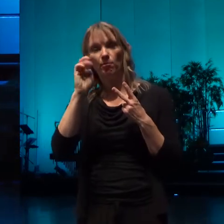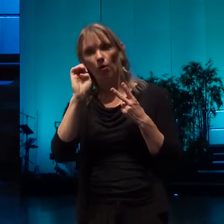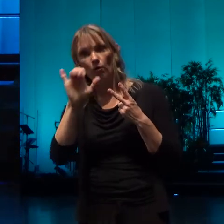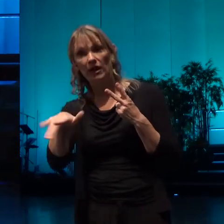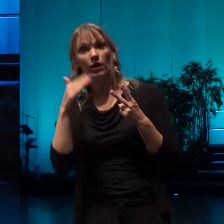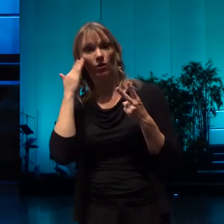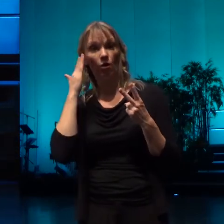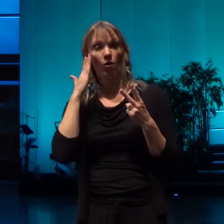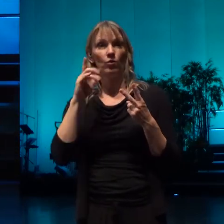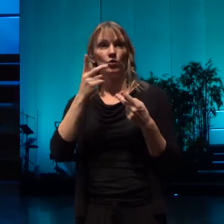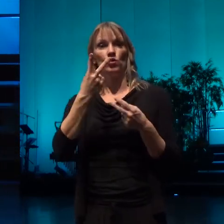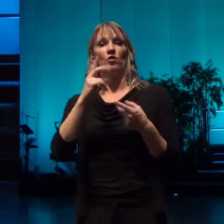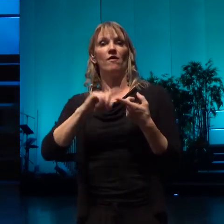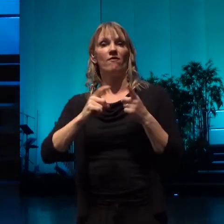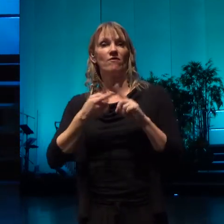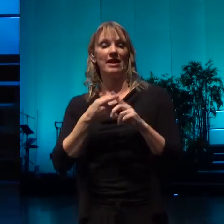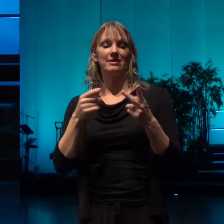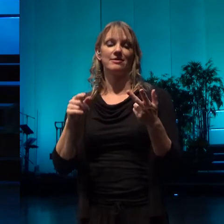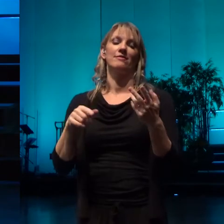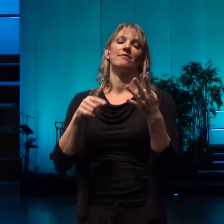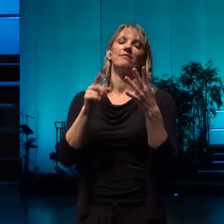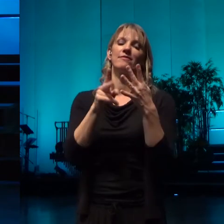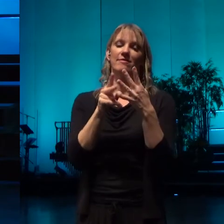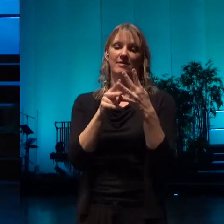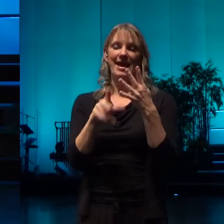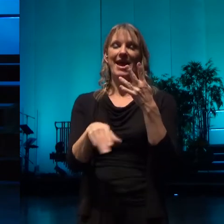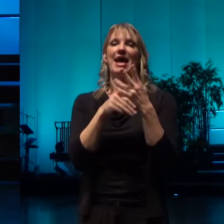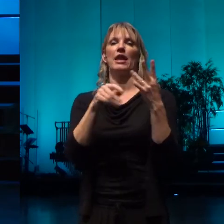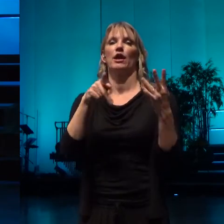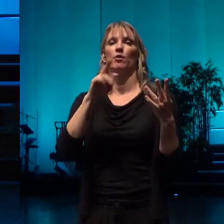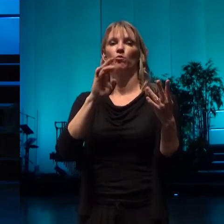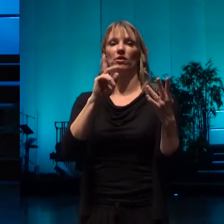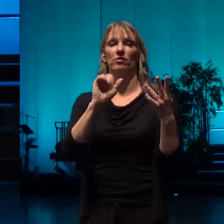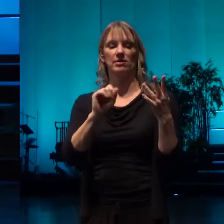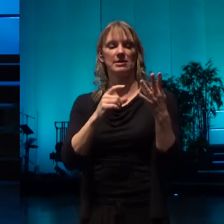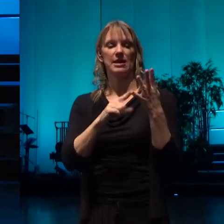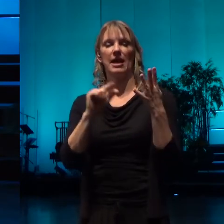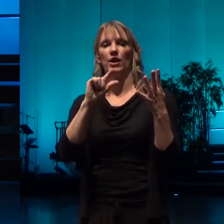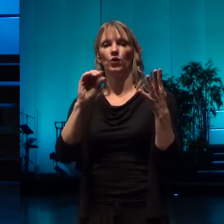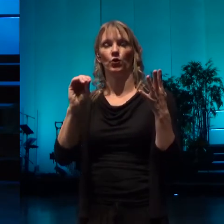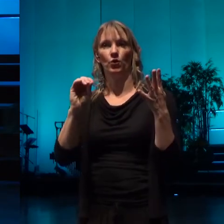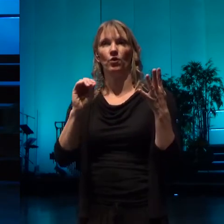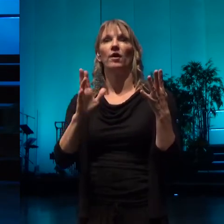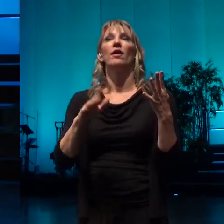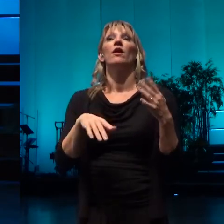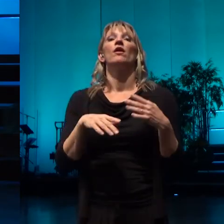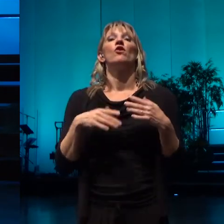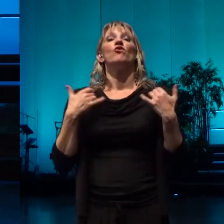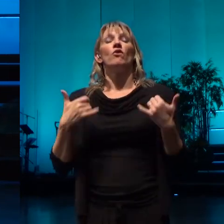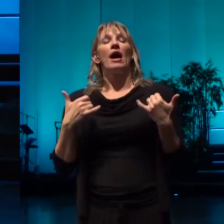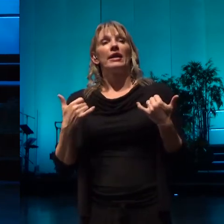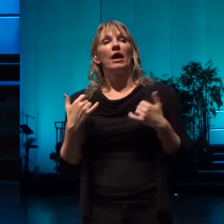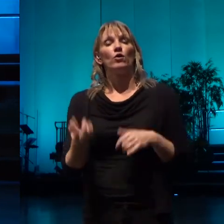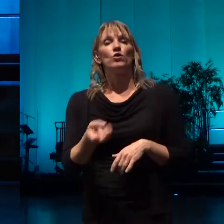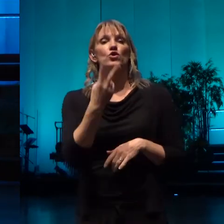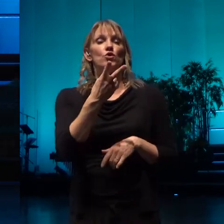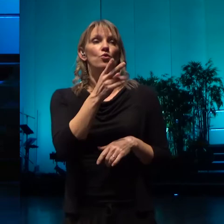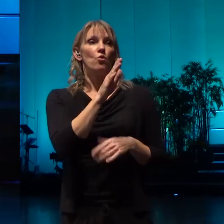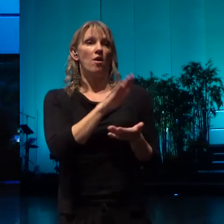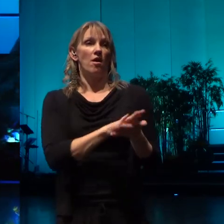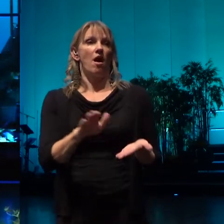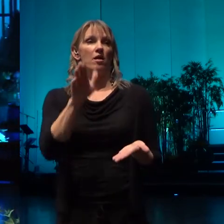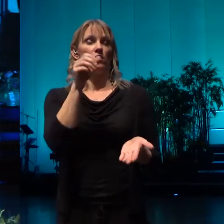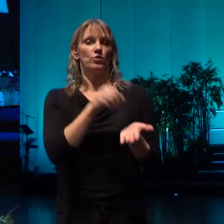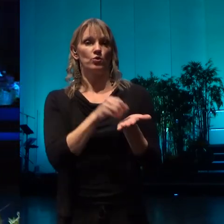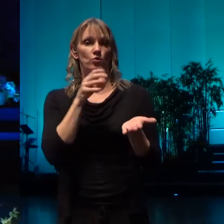were? Prickles and Goo. In the more modern era, 2 college